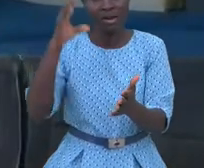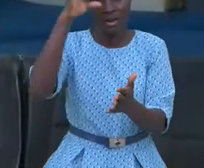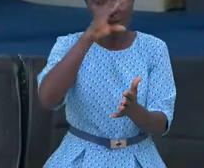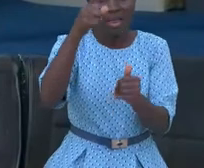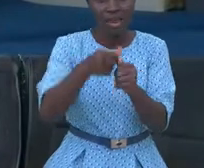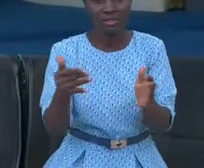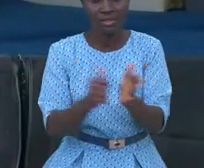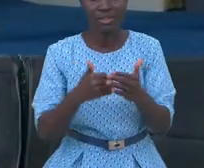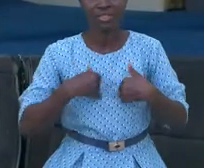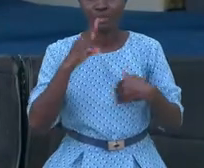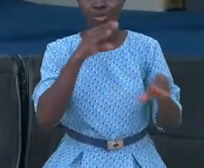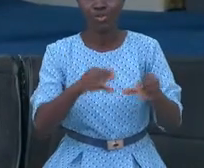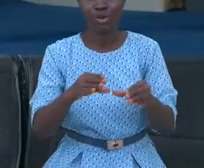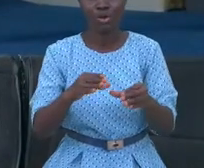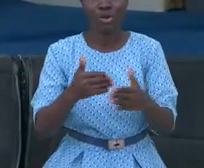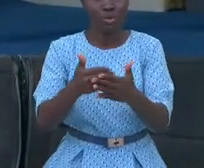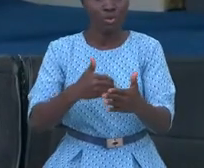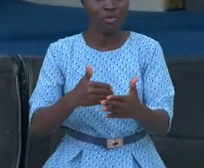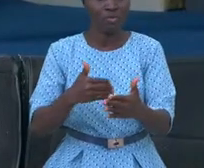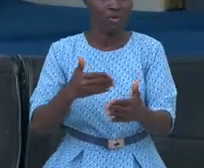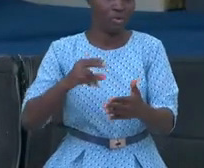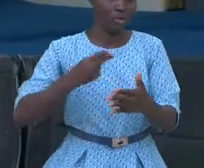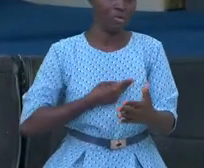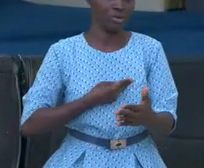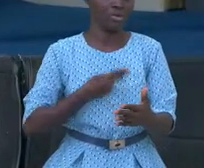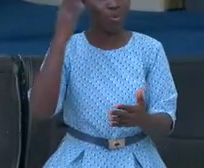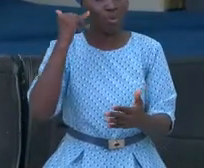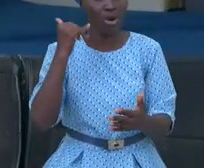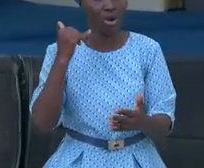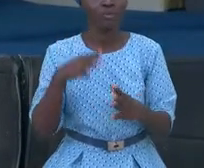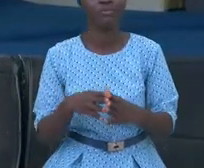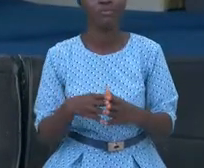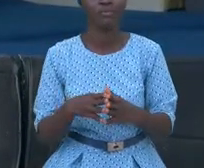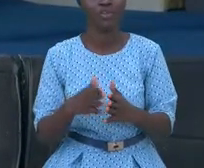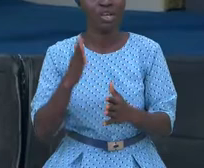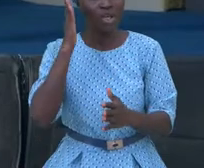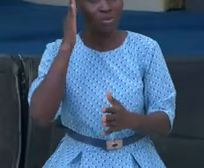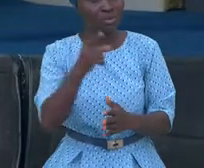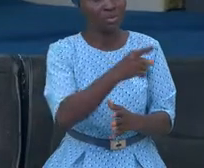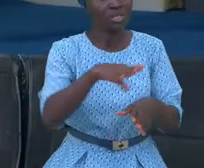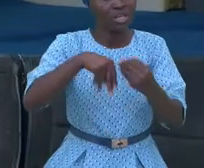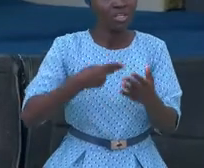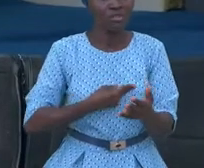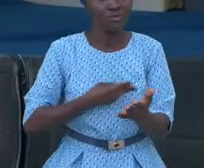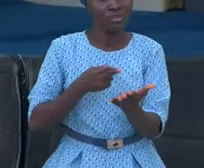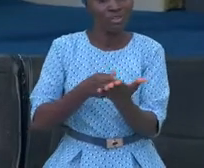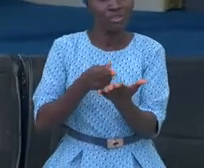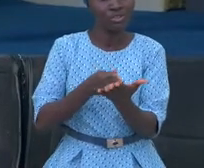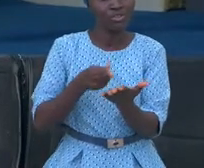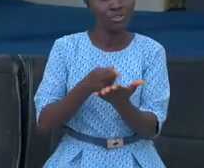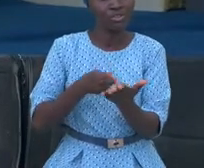us. Why? Would they give us research work to deal with in